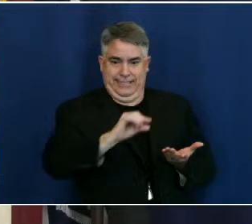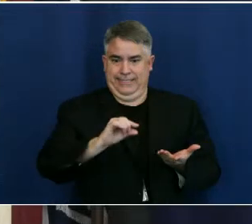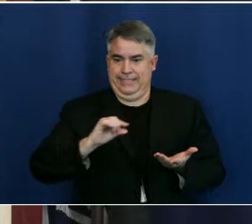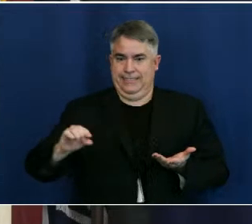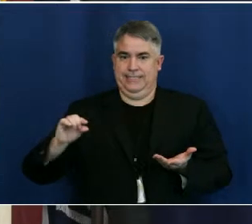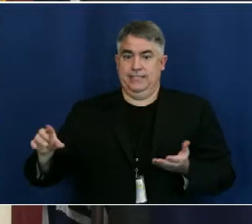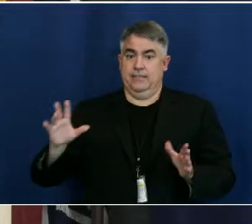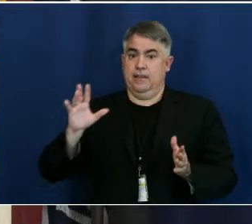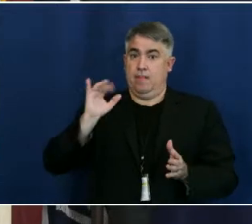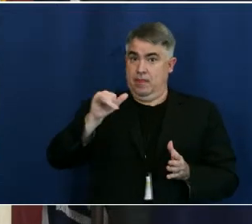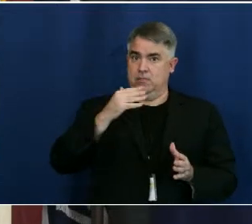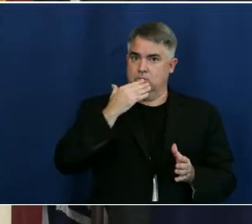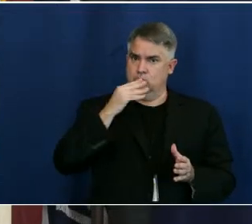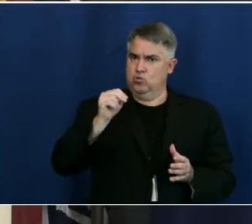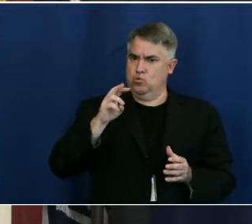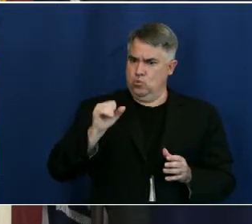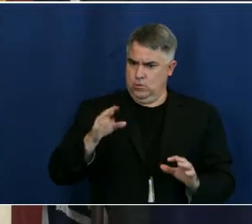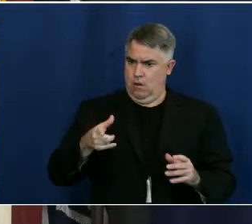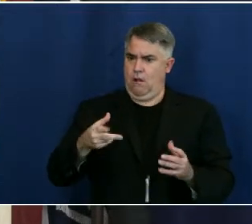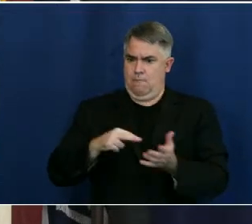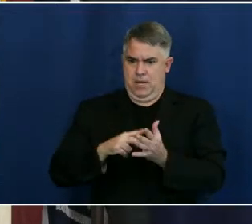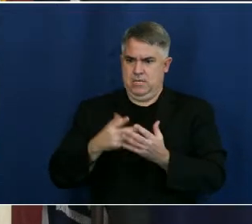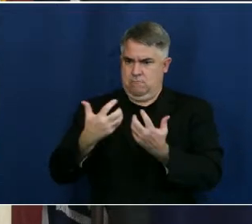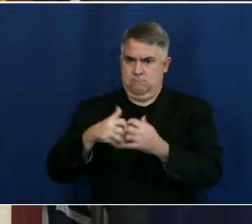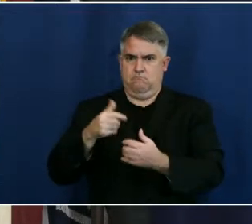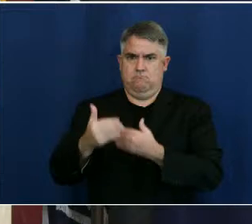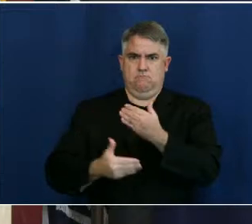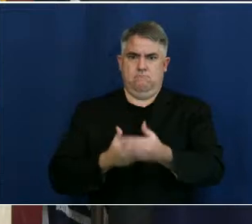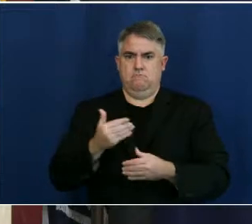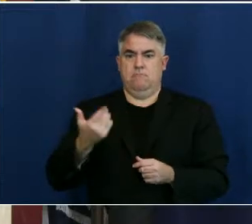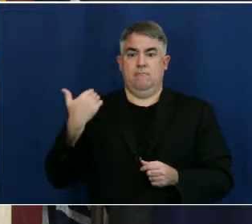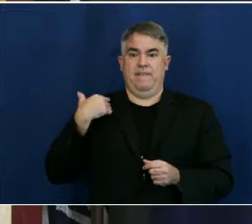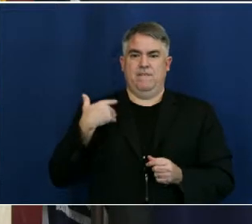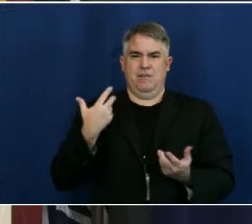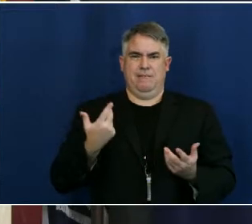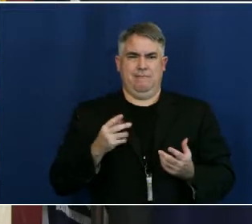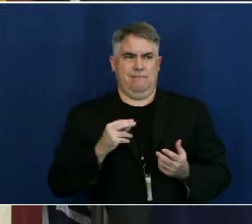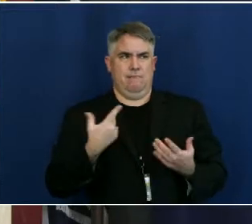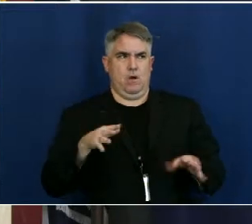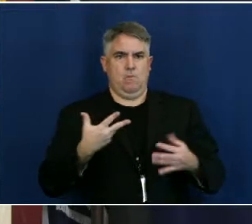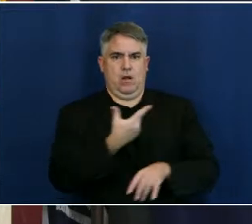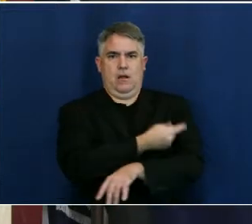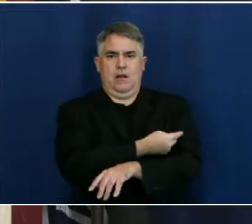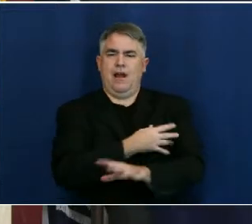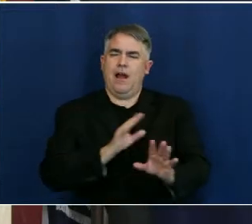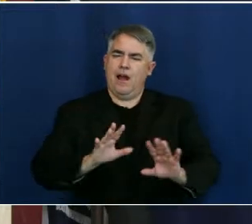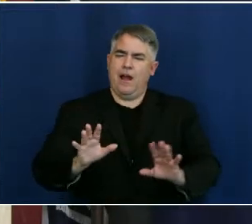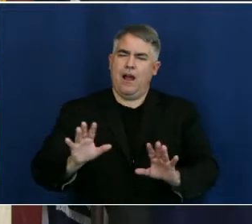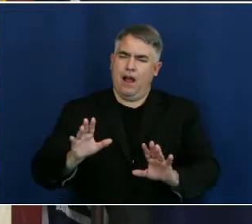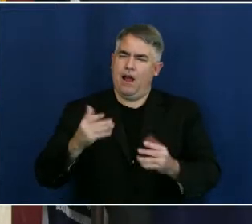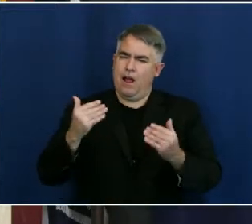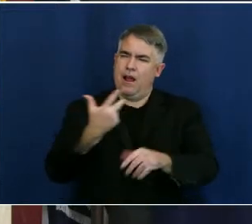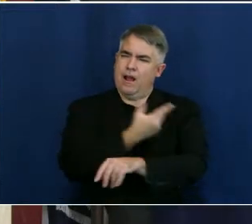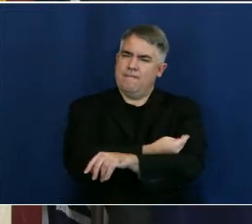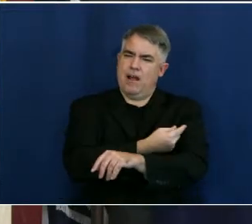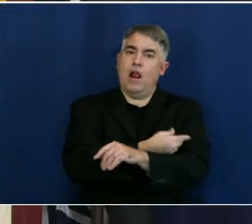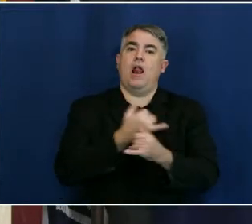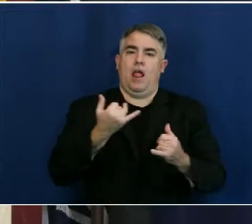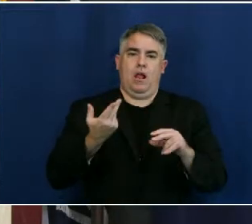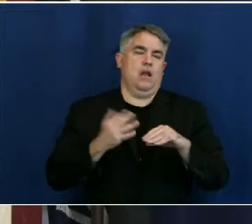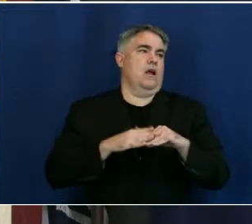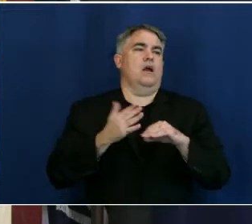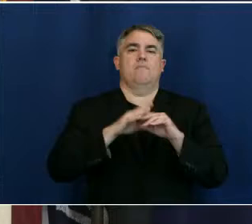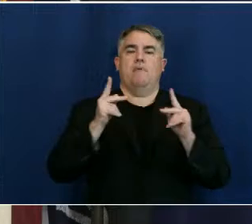was concern, will people want the vaccine? I think it's clear San Diegans want the vaccine. We just don't have enough. And so, by and large, I